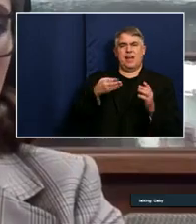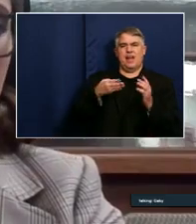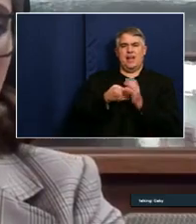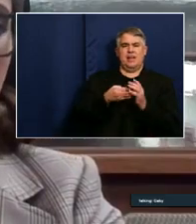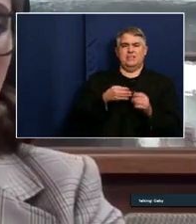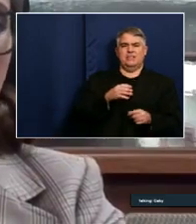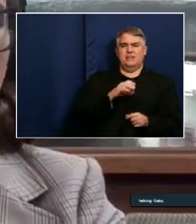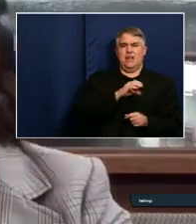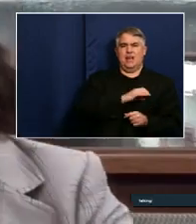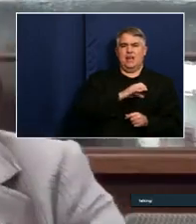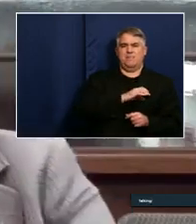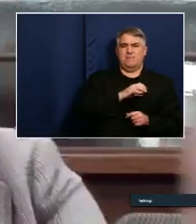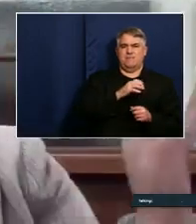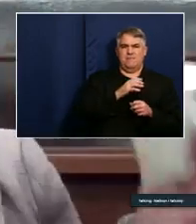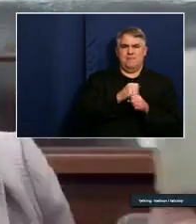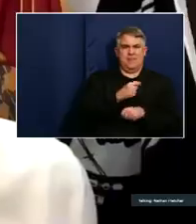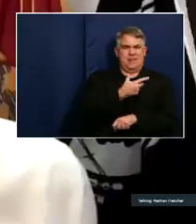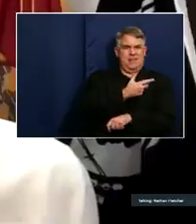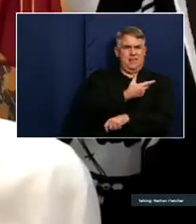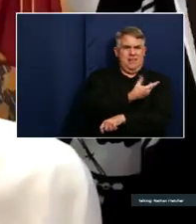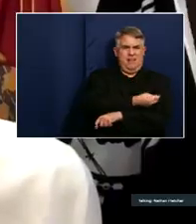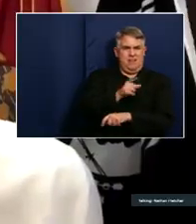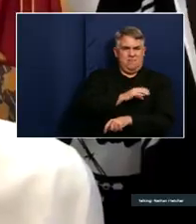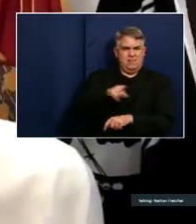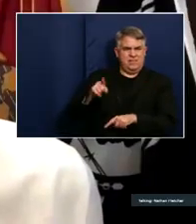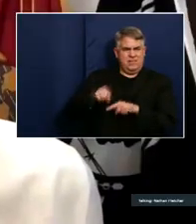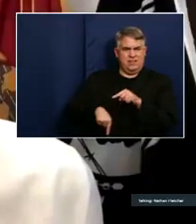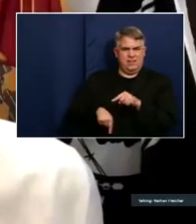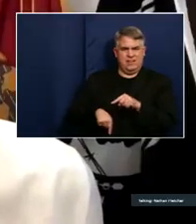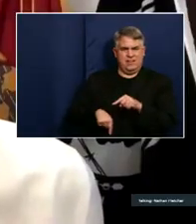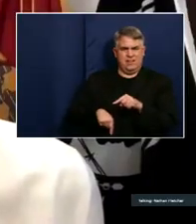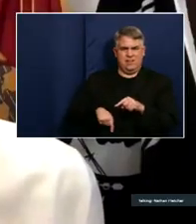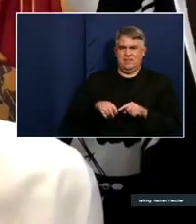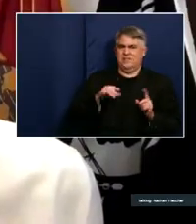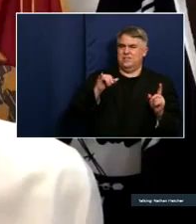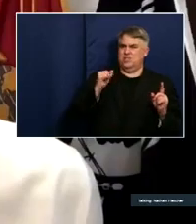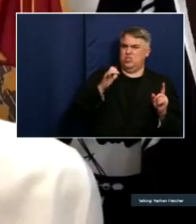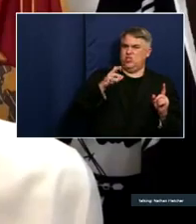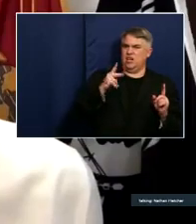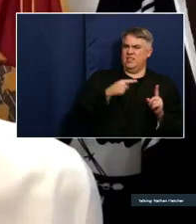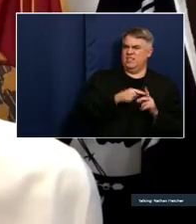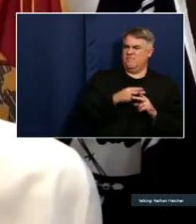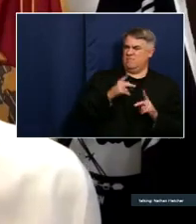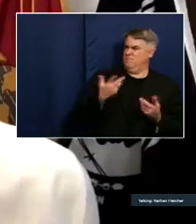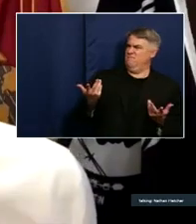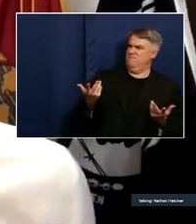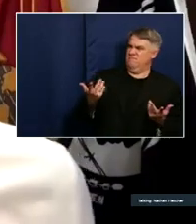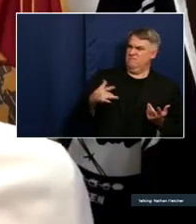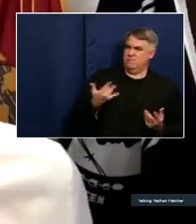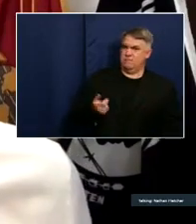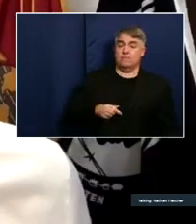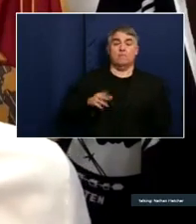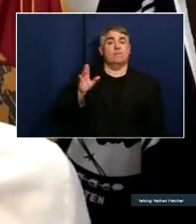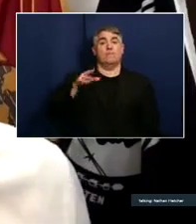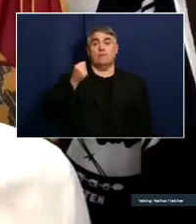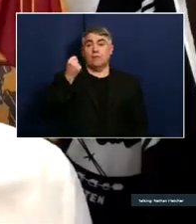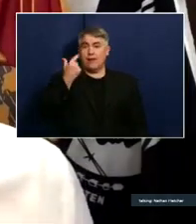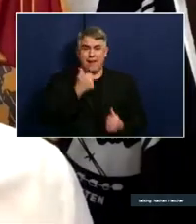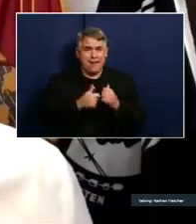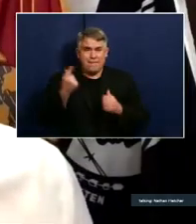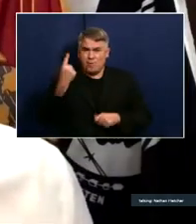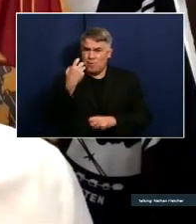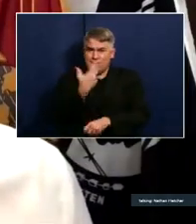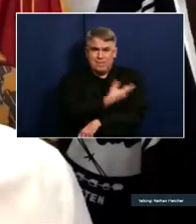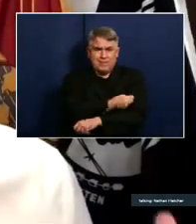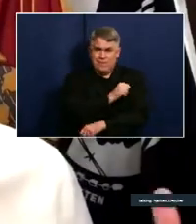Diego. Yeah, look, we get everyone wants it and everyone wants the vaccine now. And I get that.